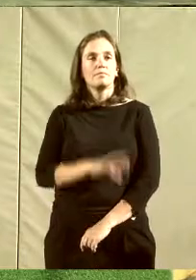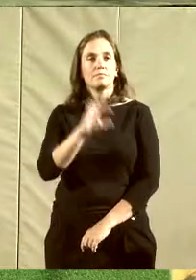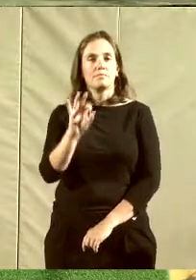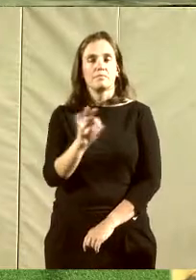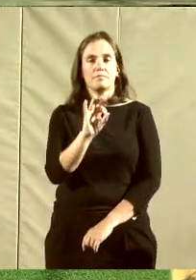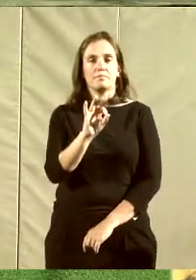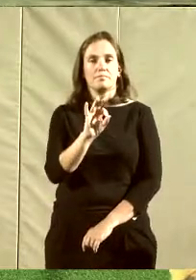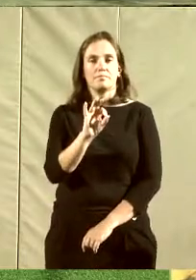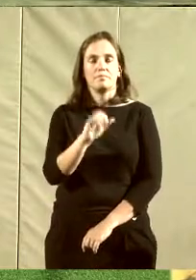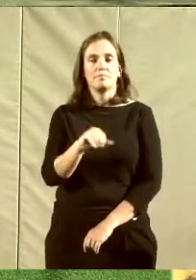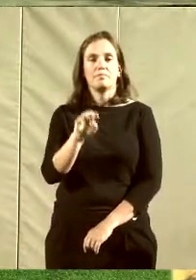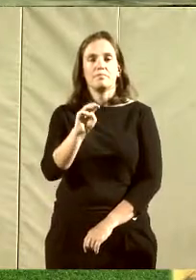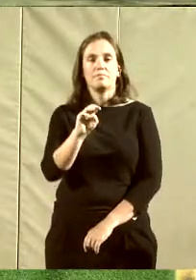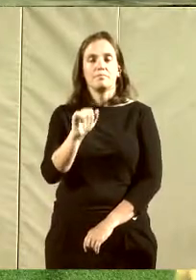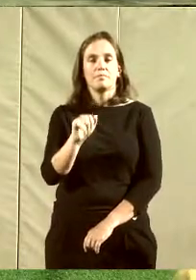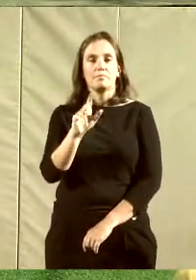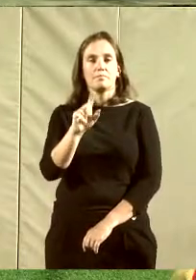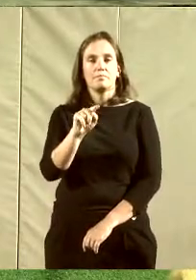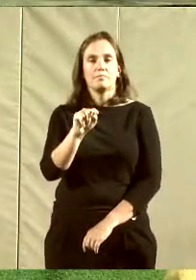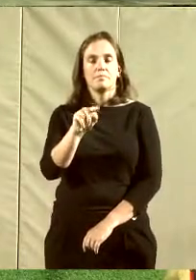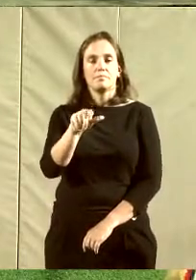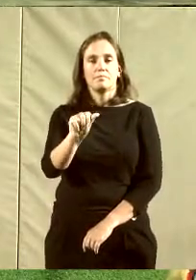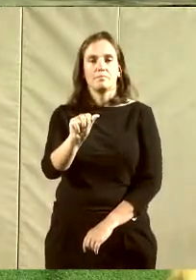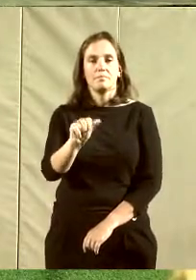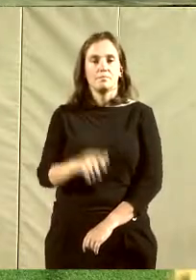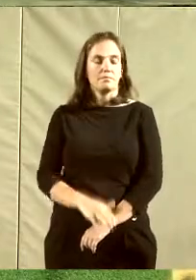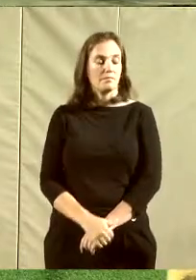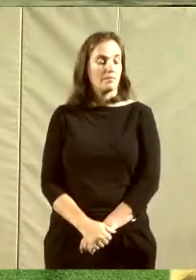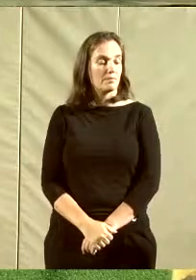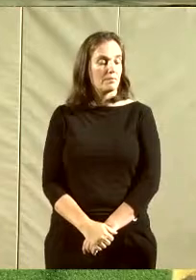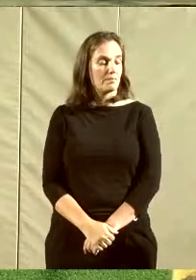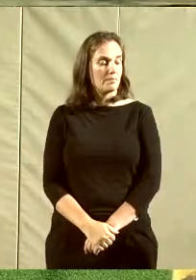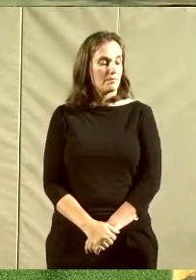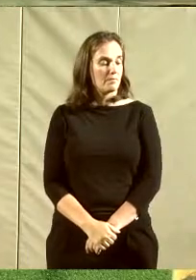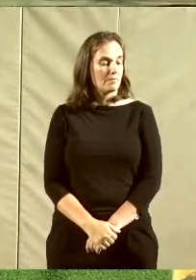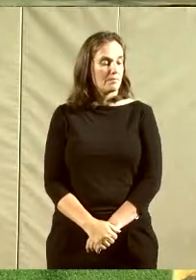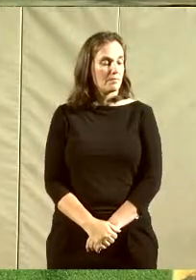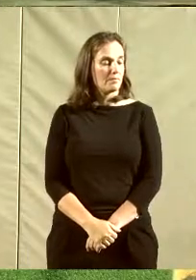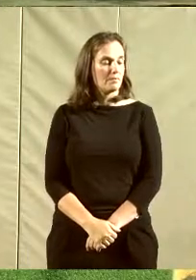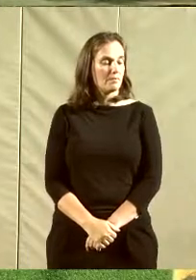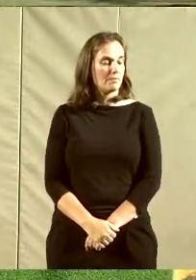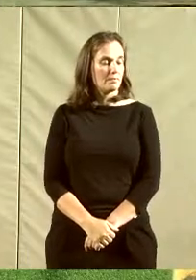Fiorella Adriana Tapia Mata.